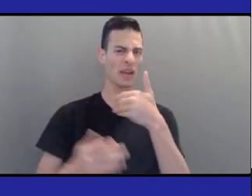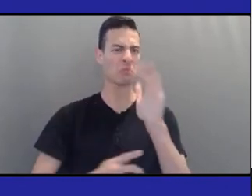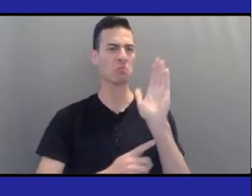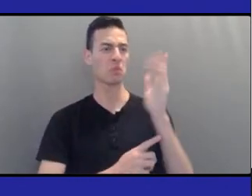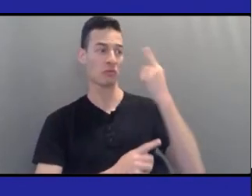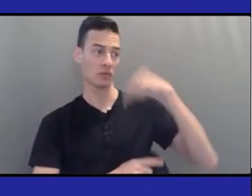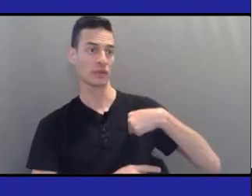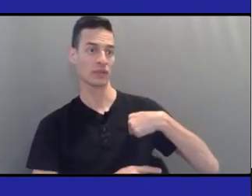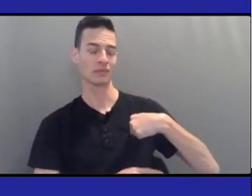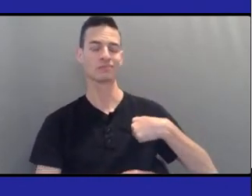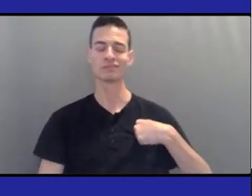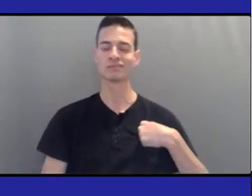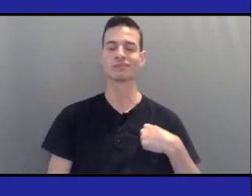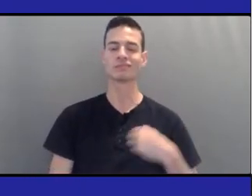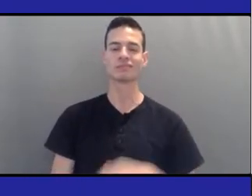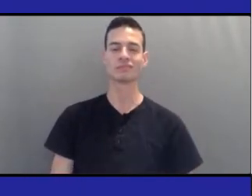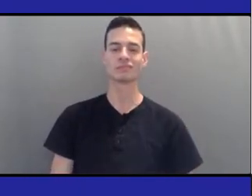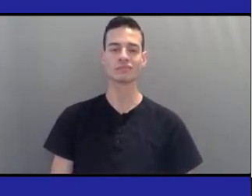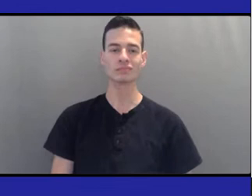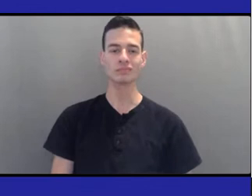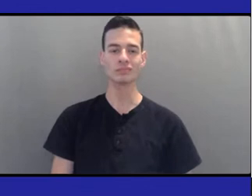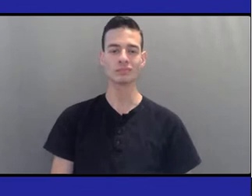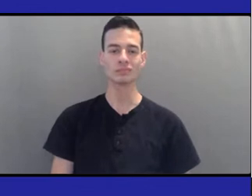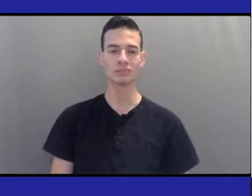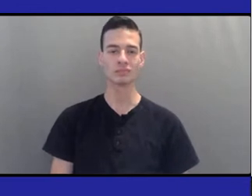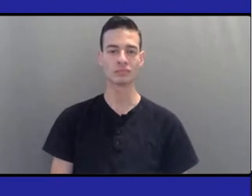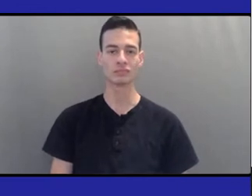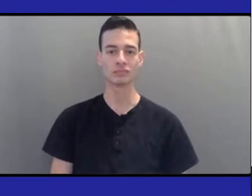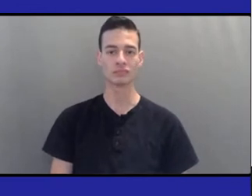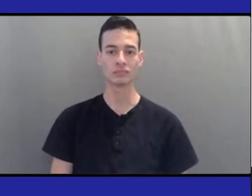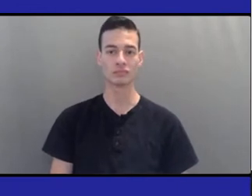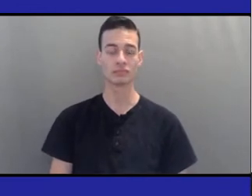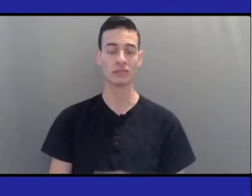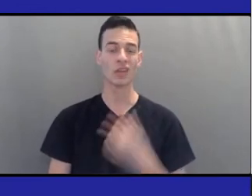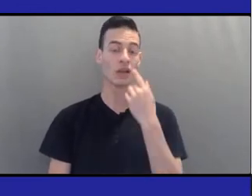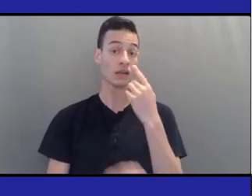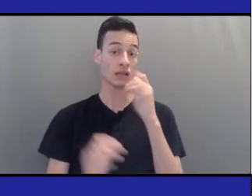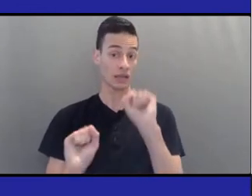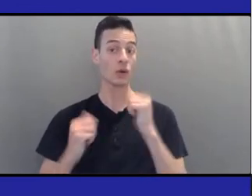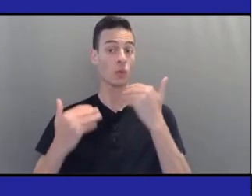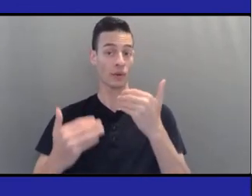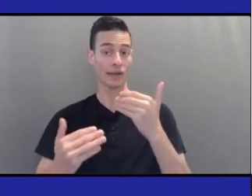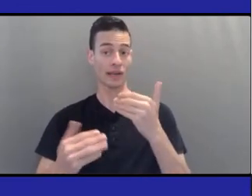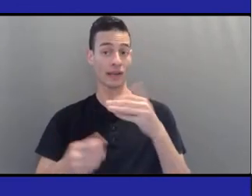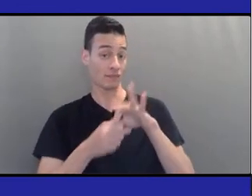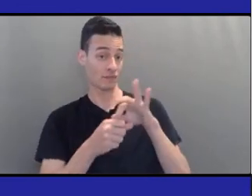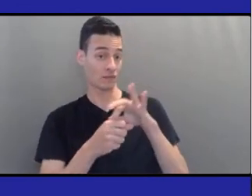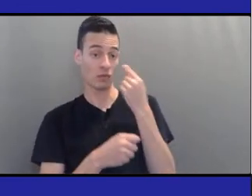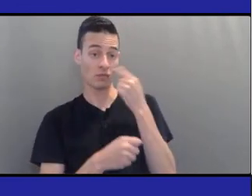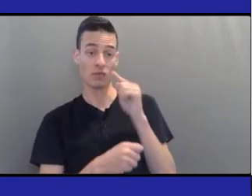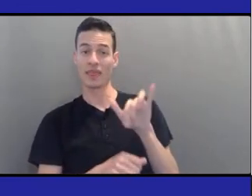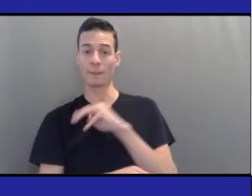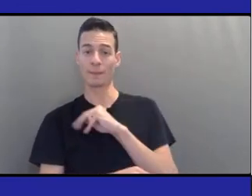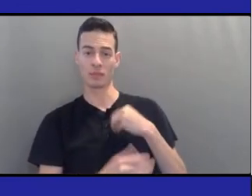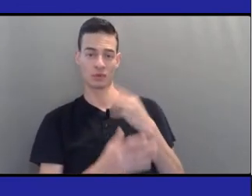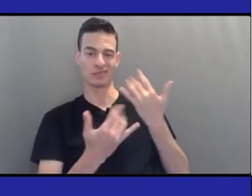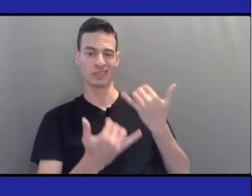member for purposes of quorum and voting. So for the record, Vincent Calamia delegated Sally Hernandez